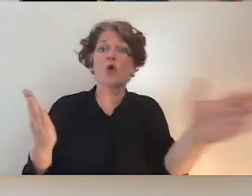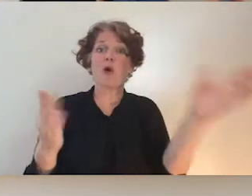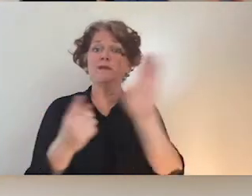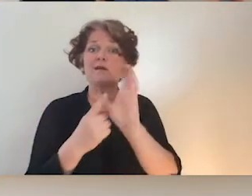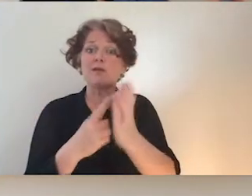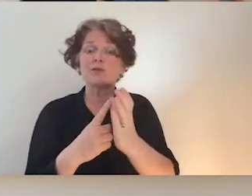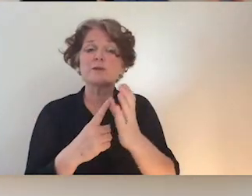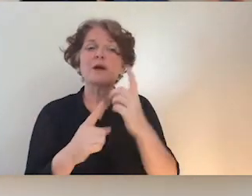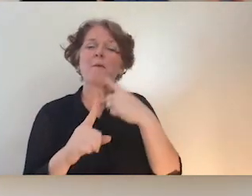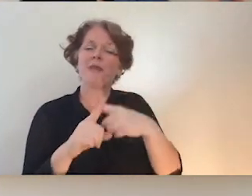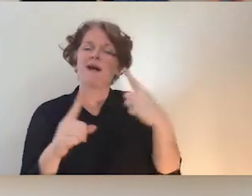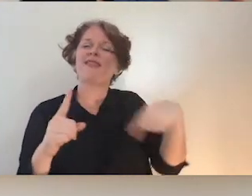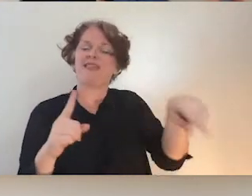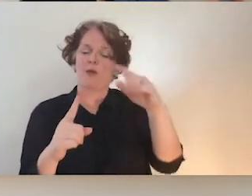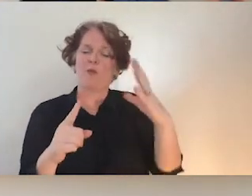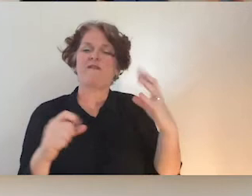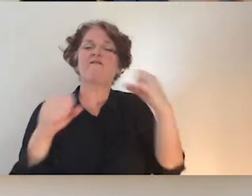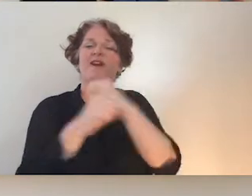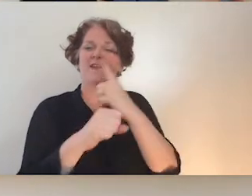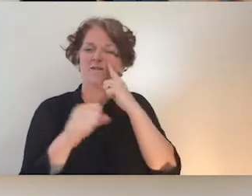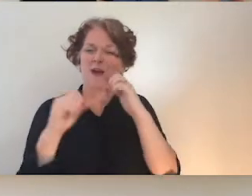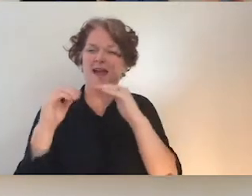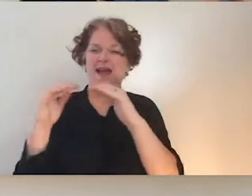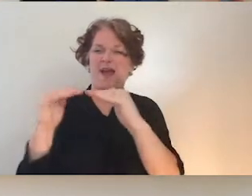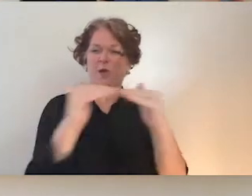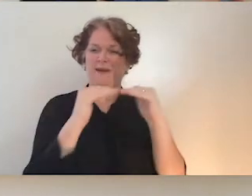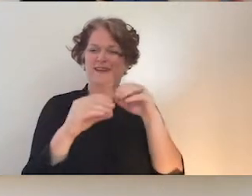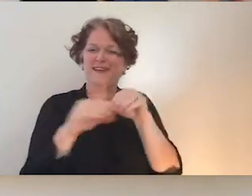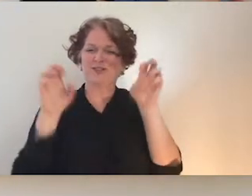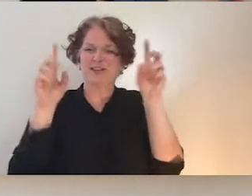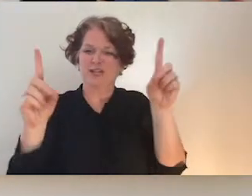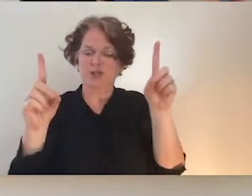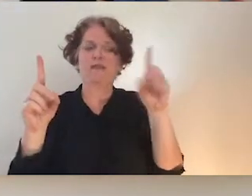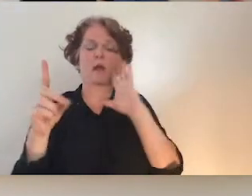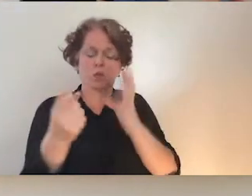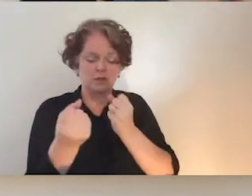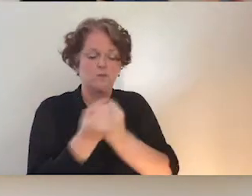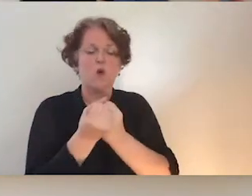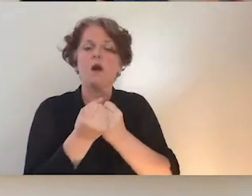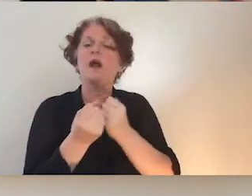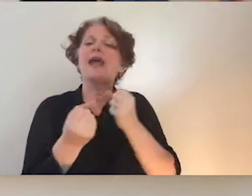of individuals and families across cultures, and fight for equity in